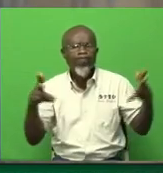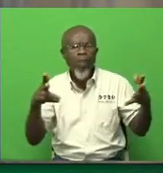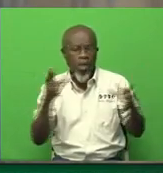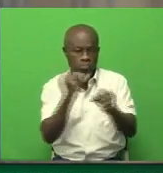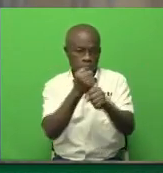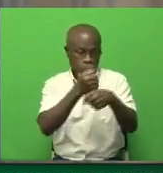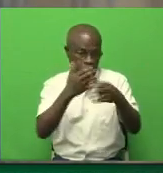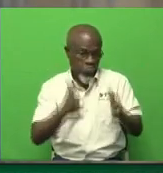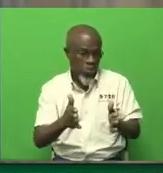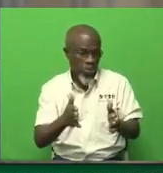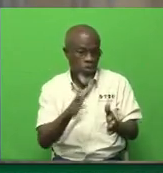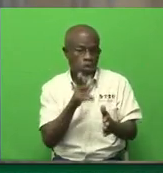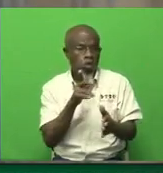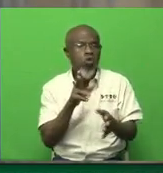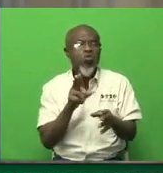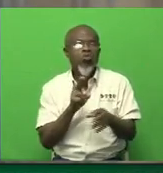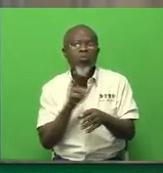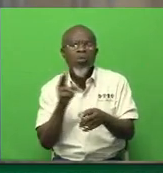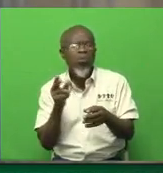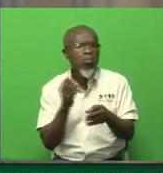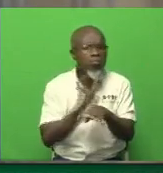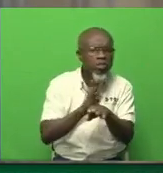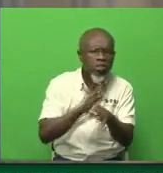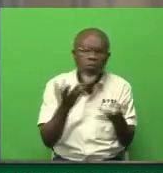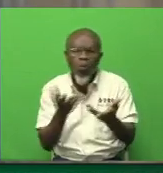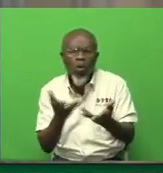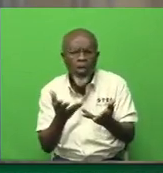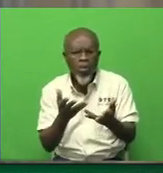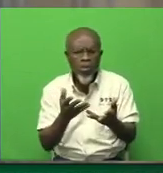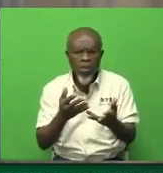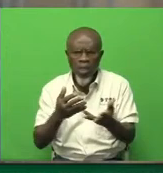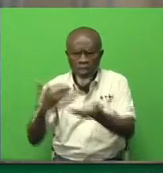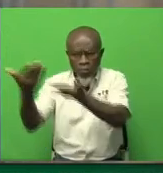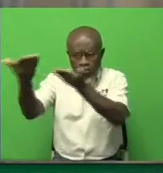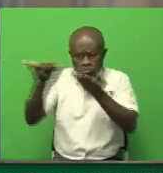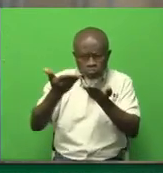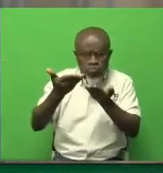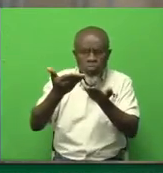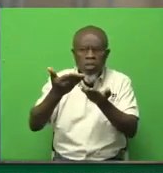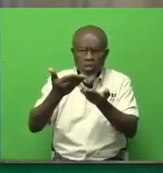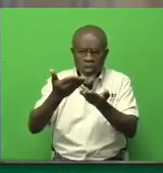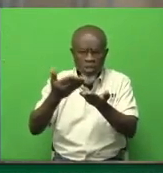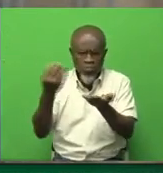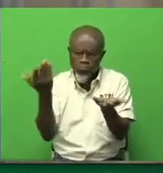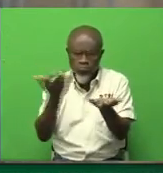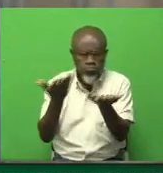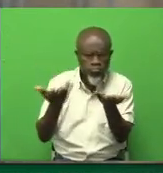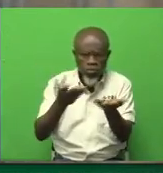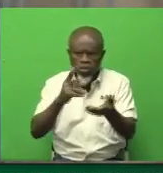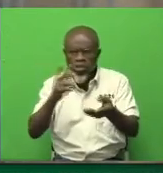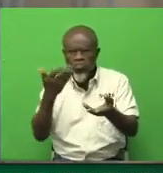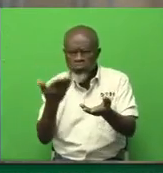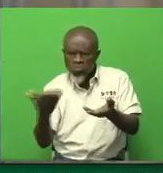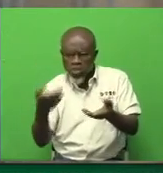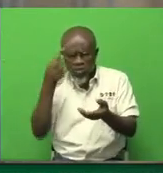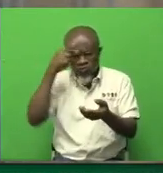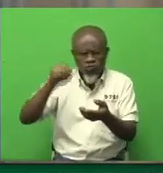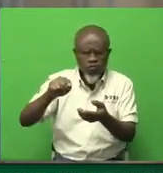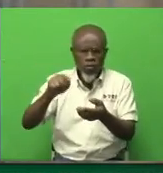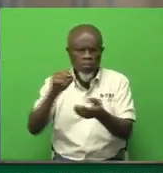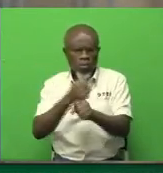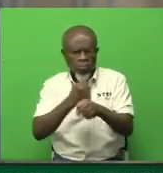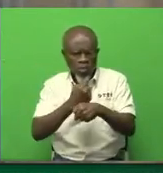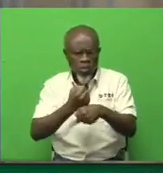what business are they involved in are they important role materials like pasta and ketchup I asked a question